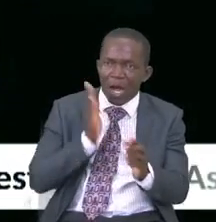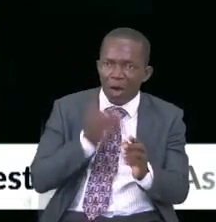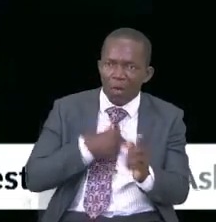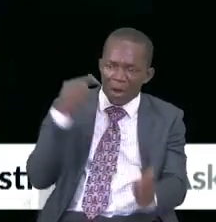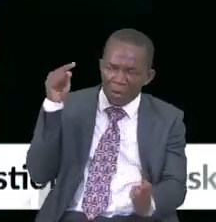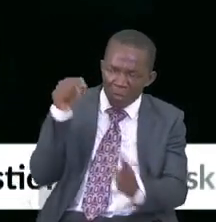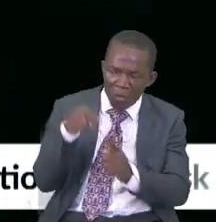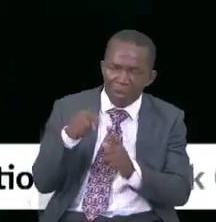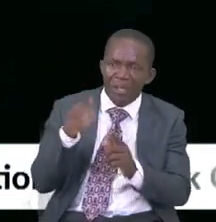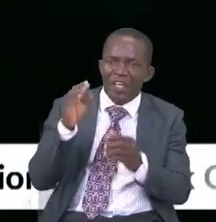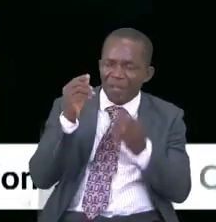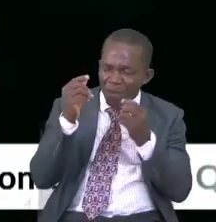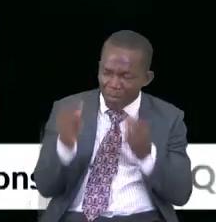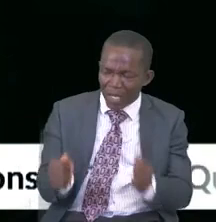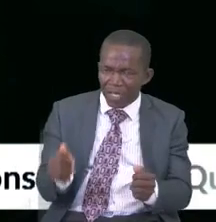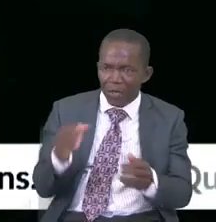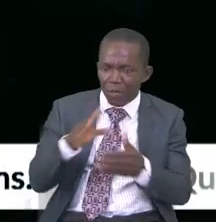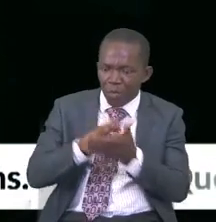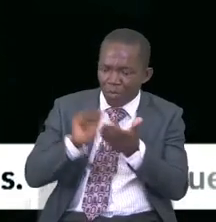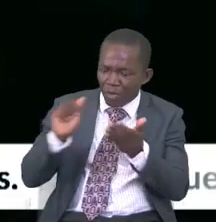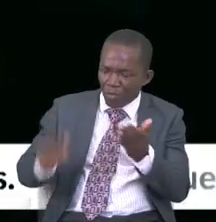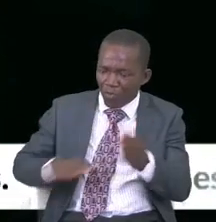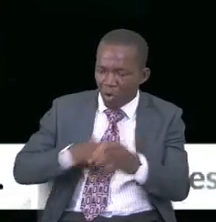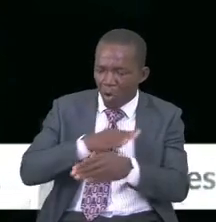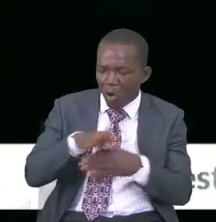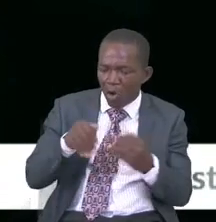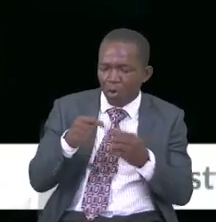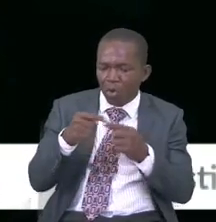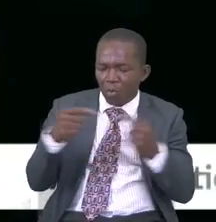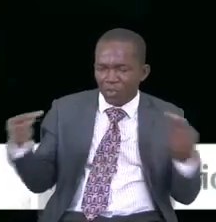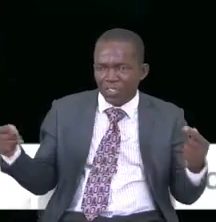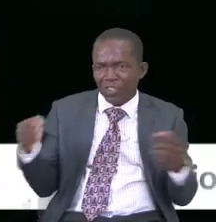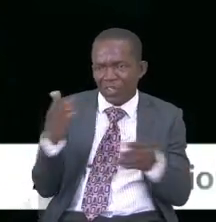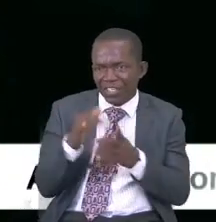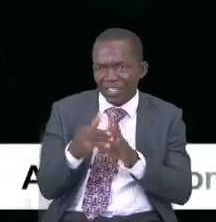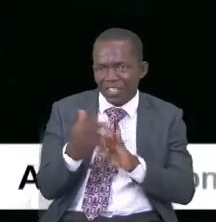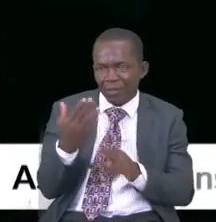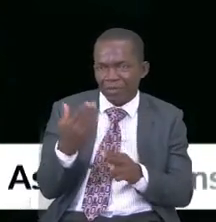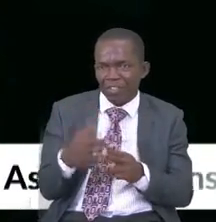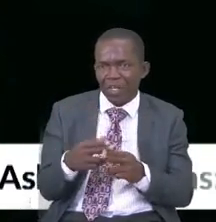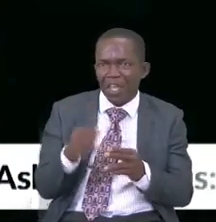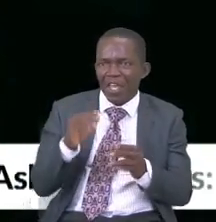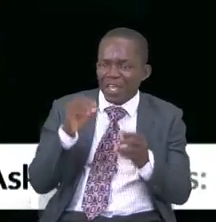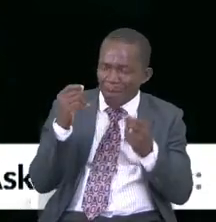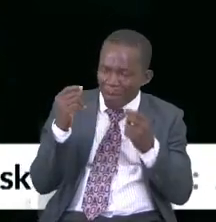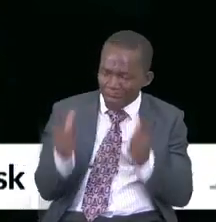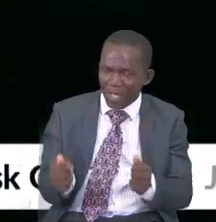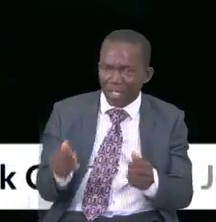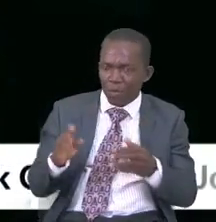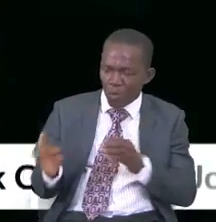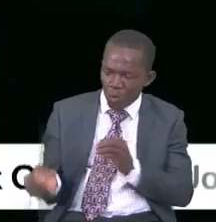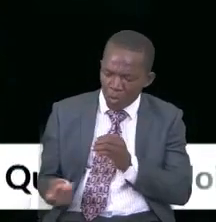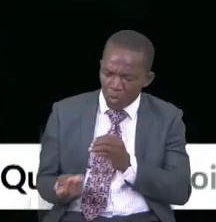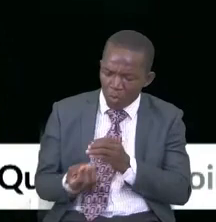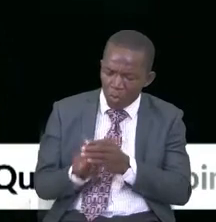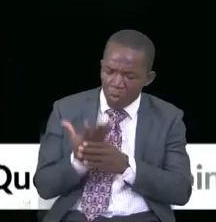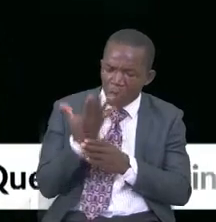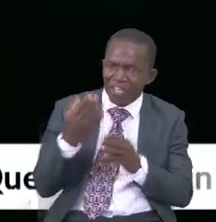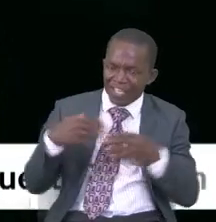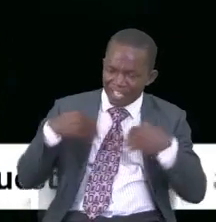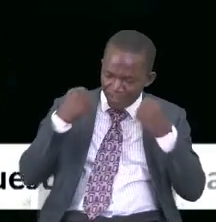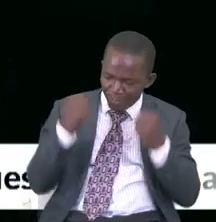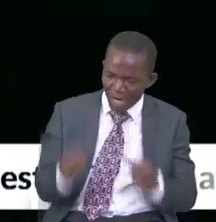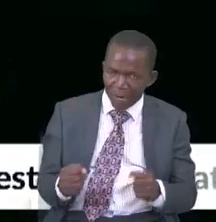the way. Immediately, immediately from this conference, we go forth in strength, in power, in might, with